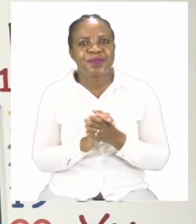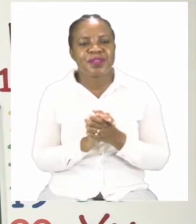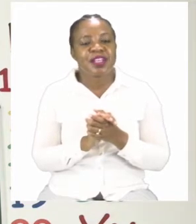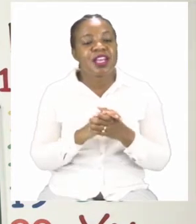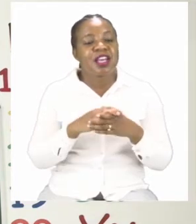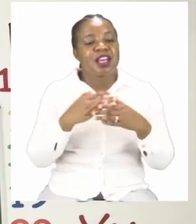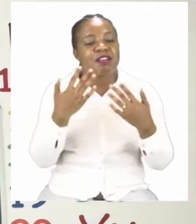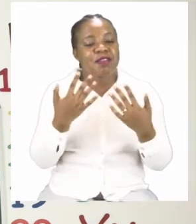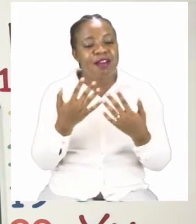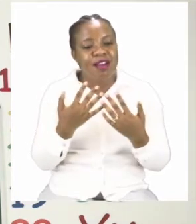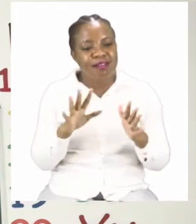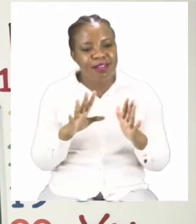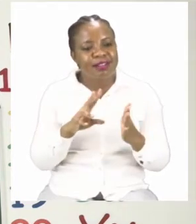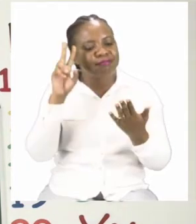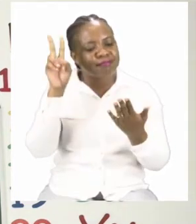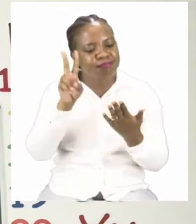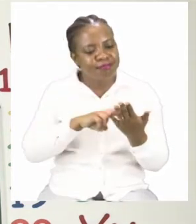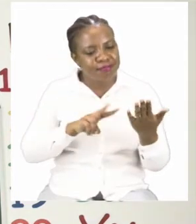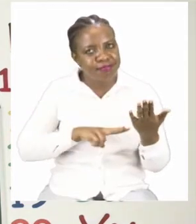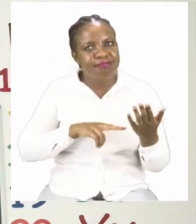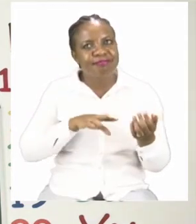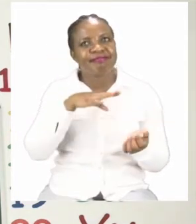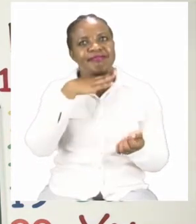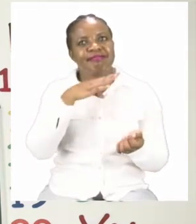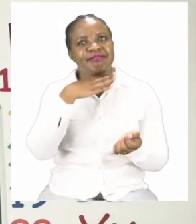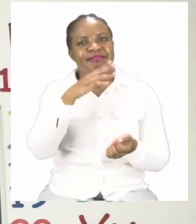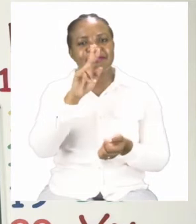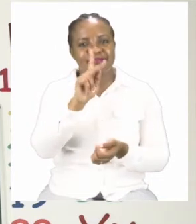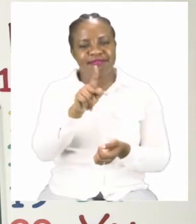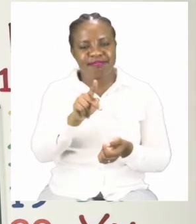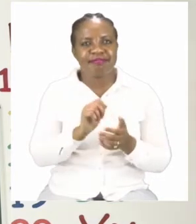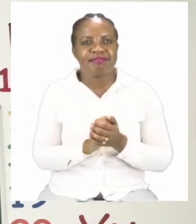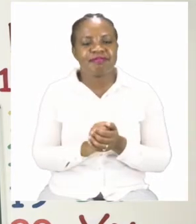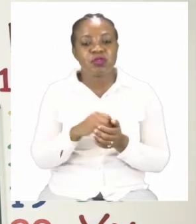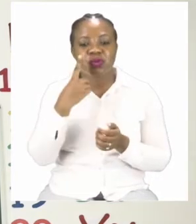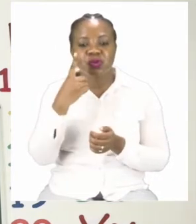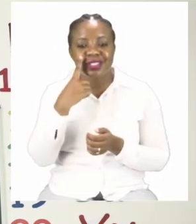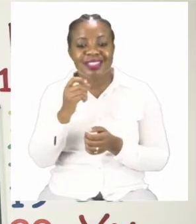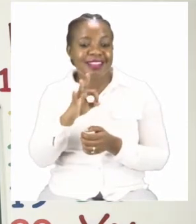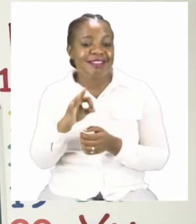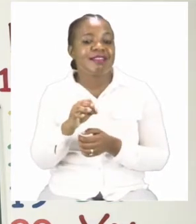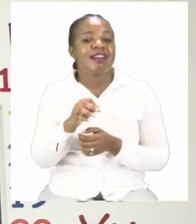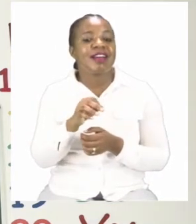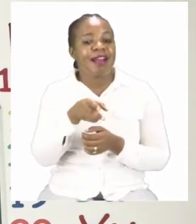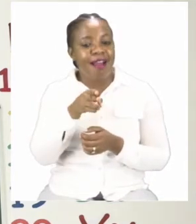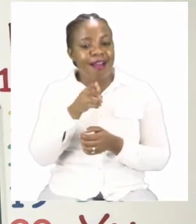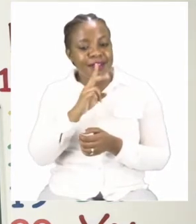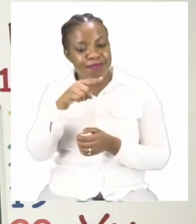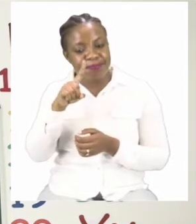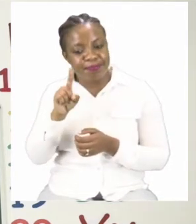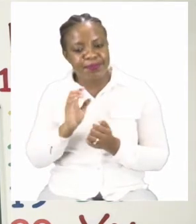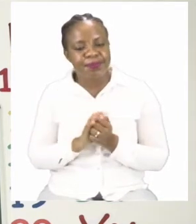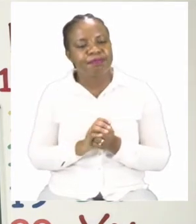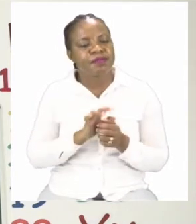3rd time so that you can check that your answers are correct. Take your time,